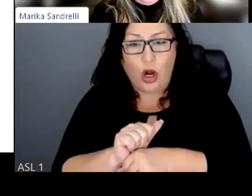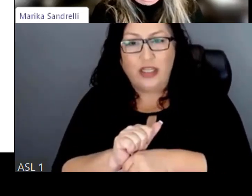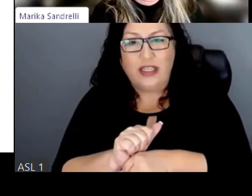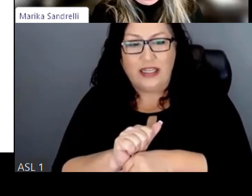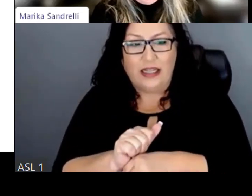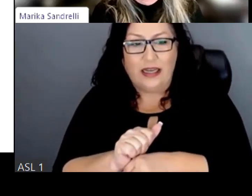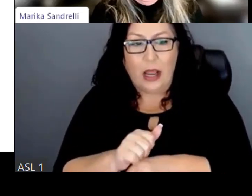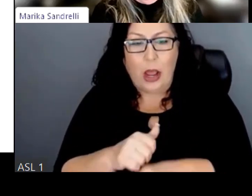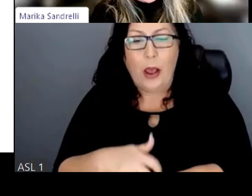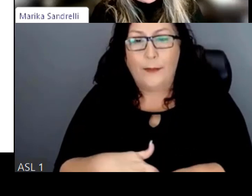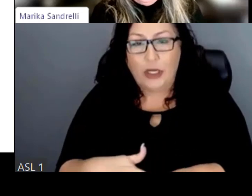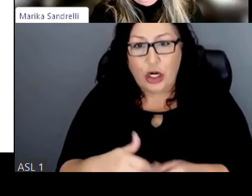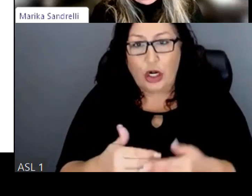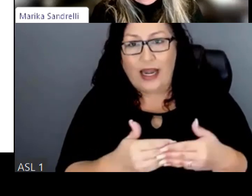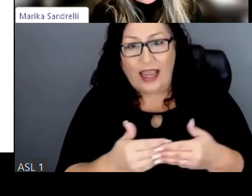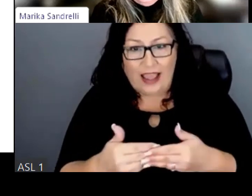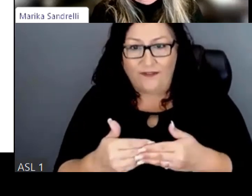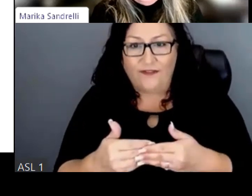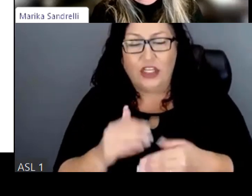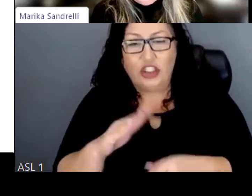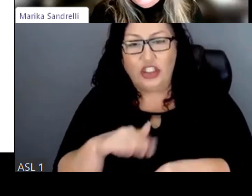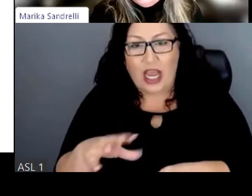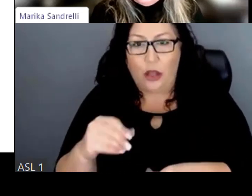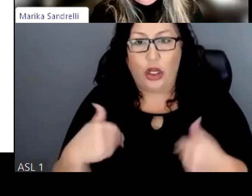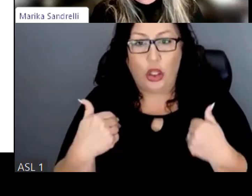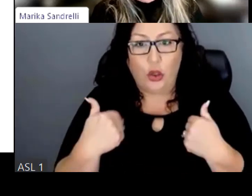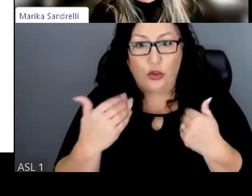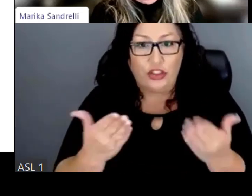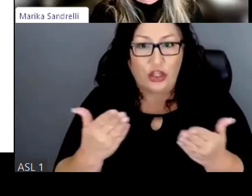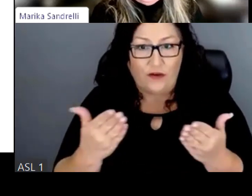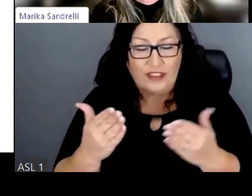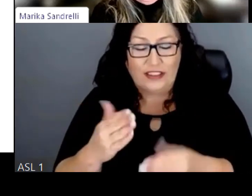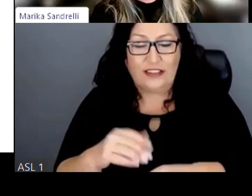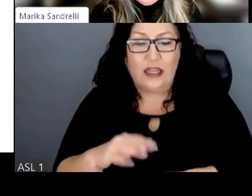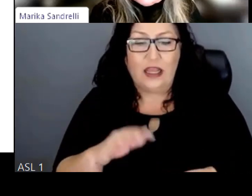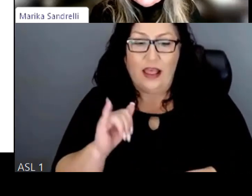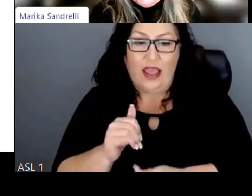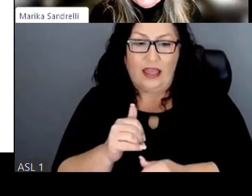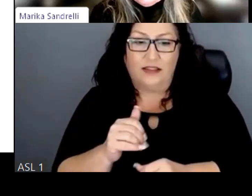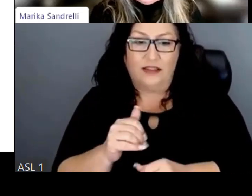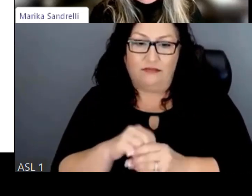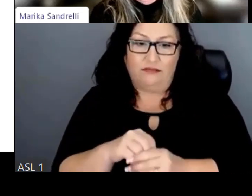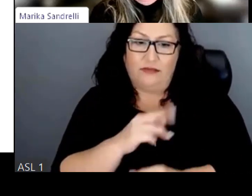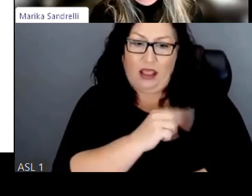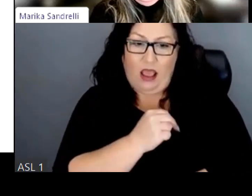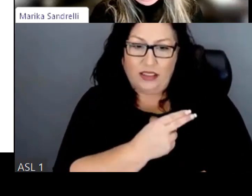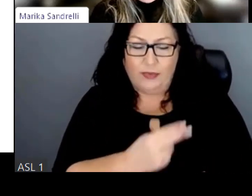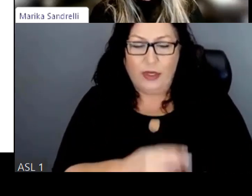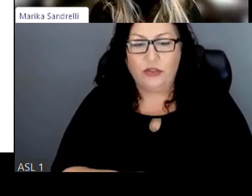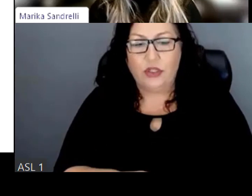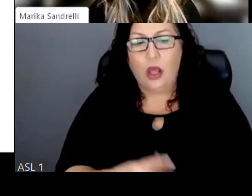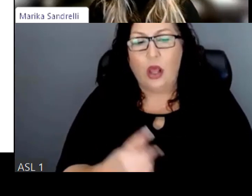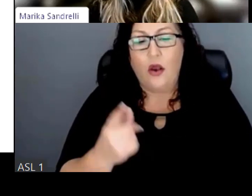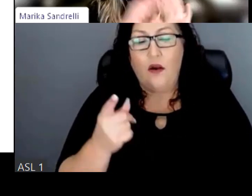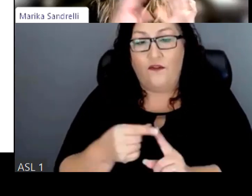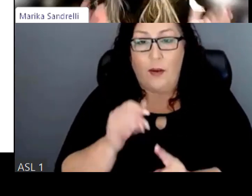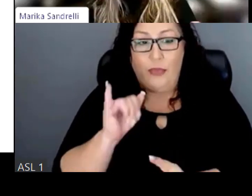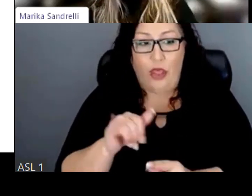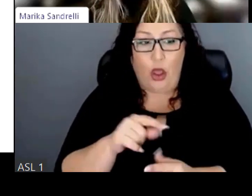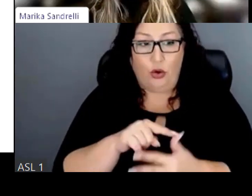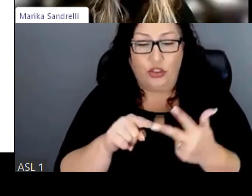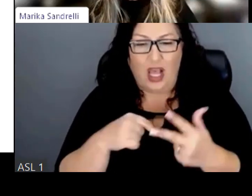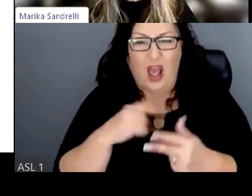that work in maternity, infant, child, and youth services that are hospital-based. And from